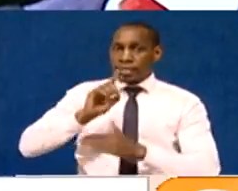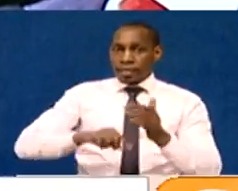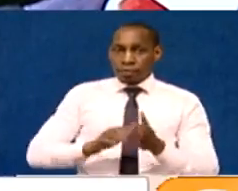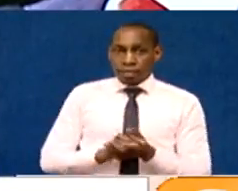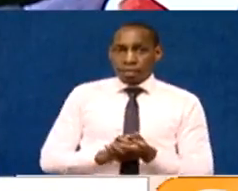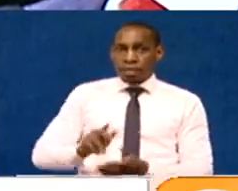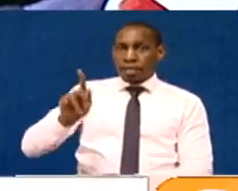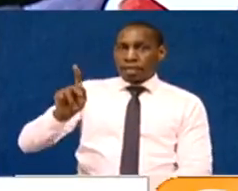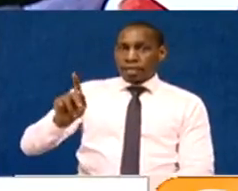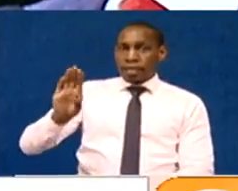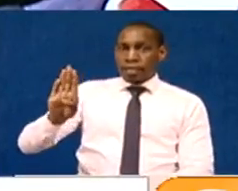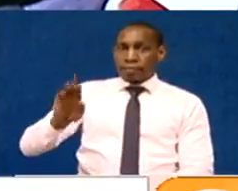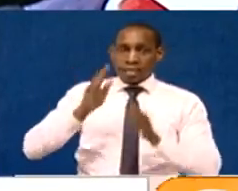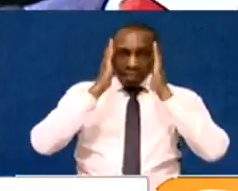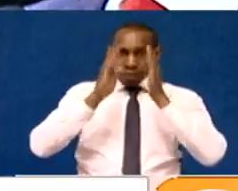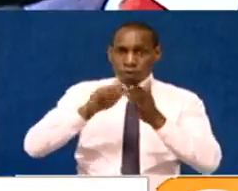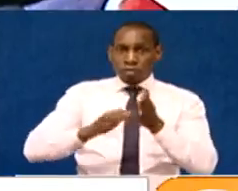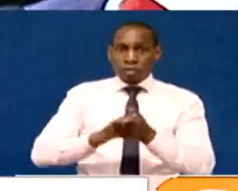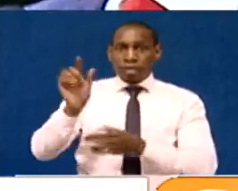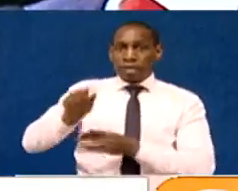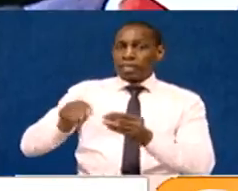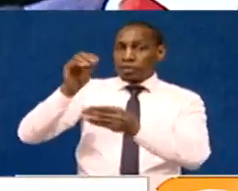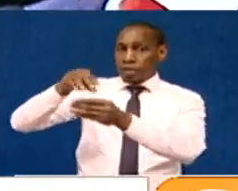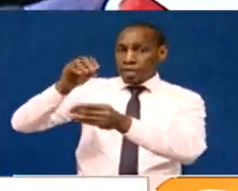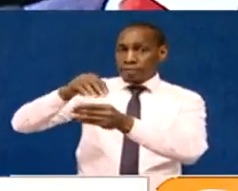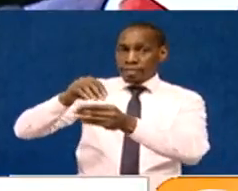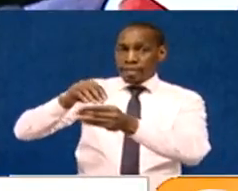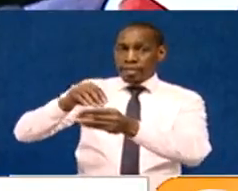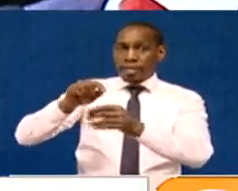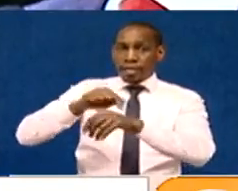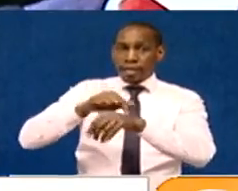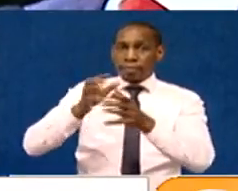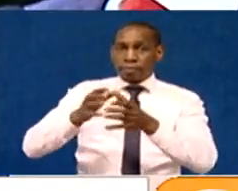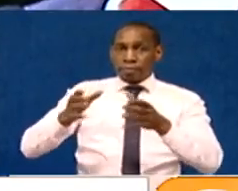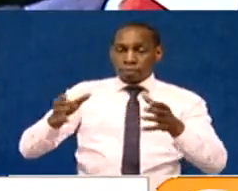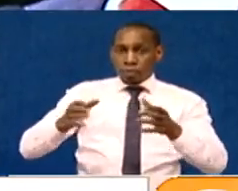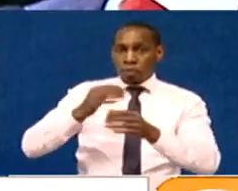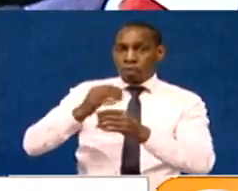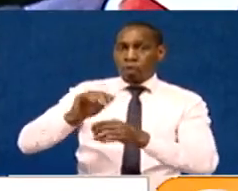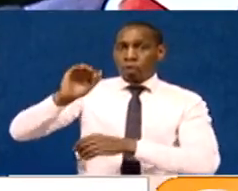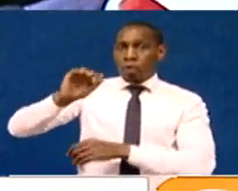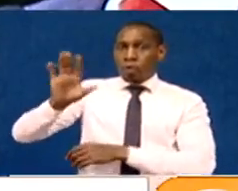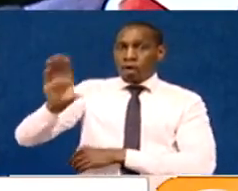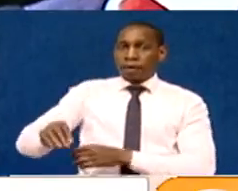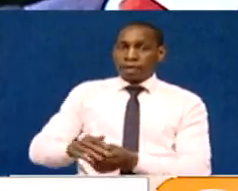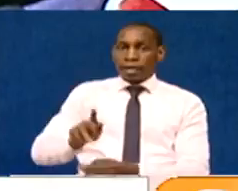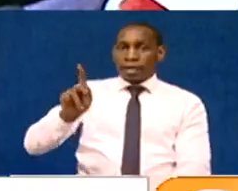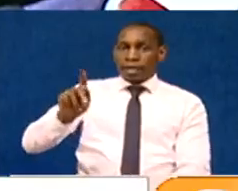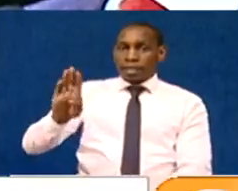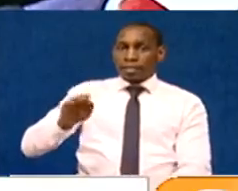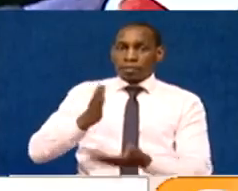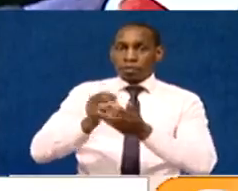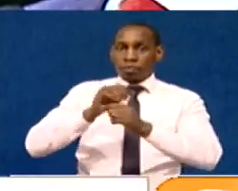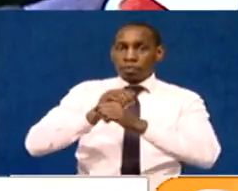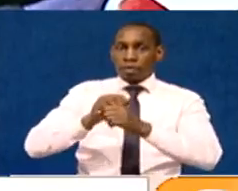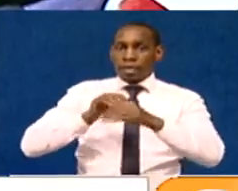says KCB will, however, focus on regional investments as it expands its footprint in the continent. KCB has made inroads